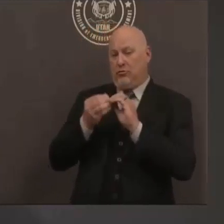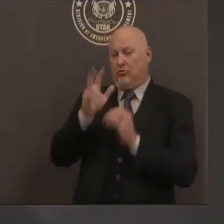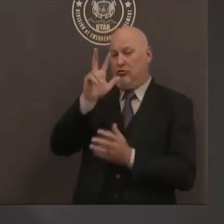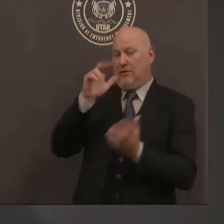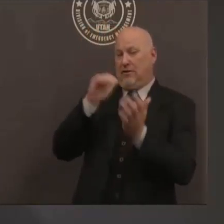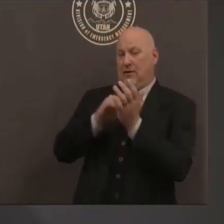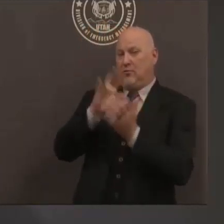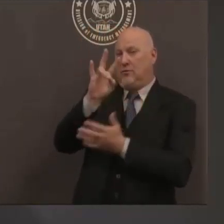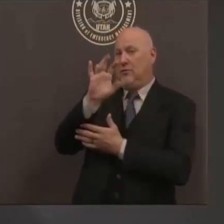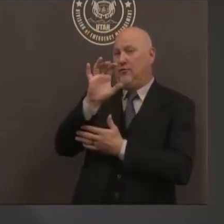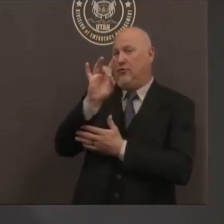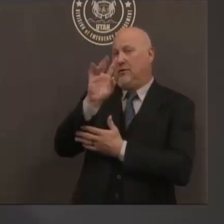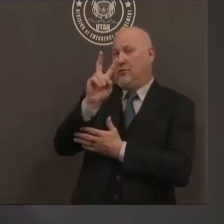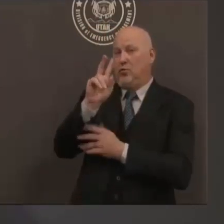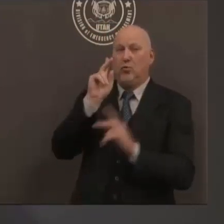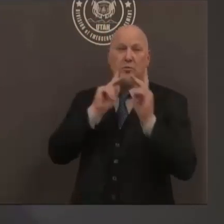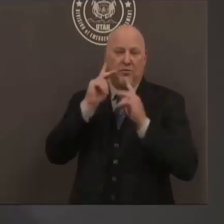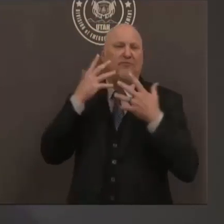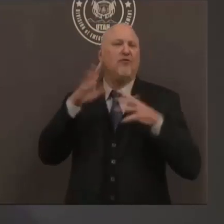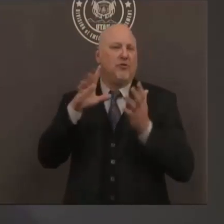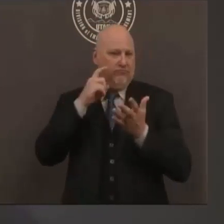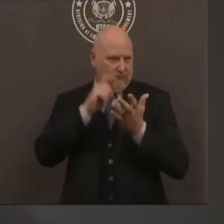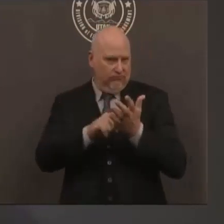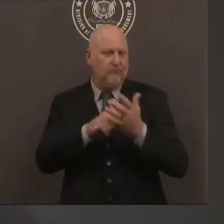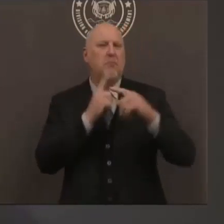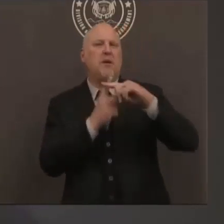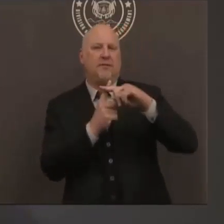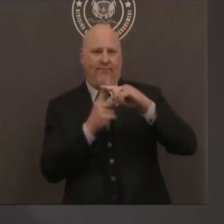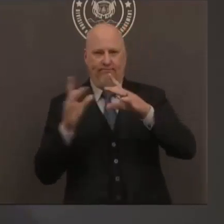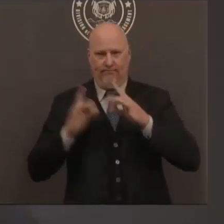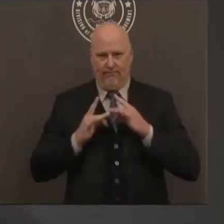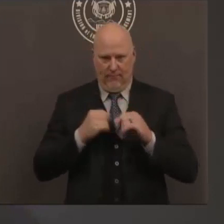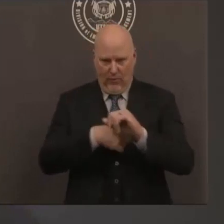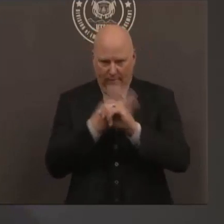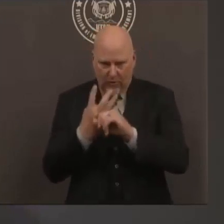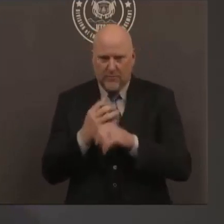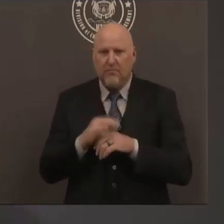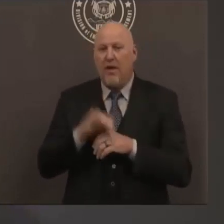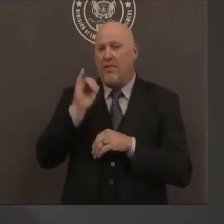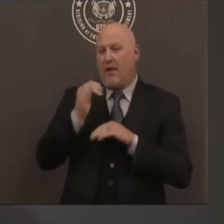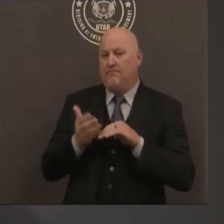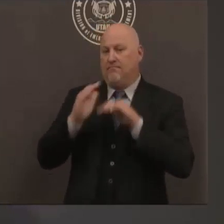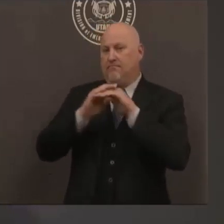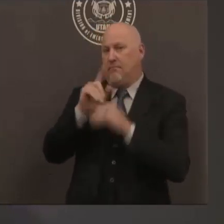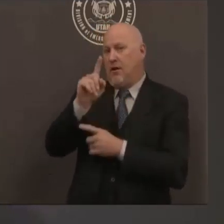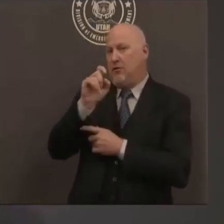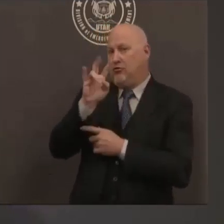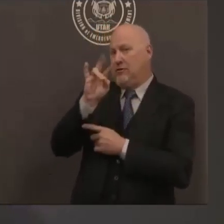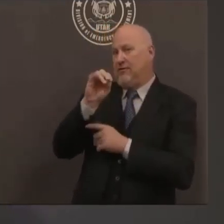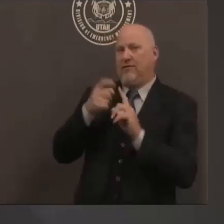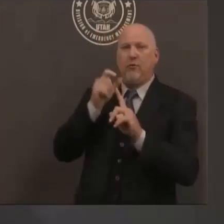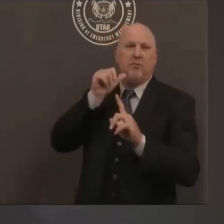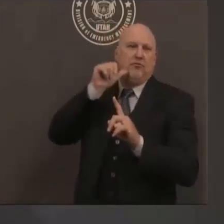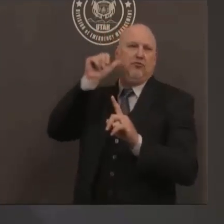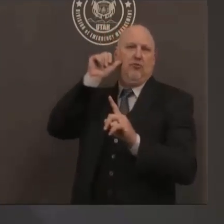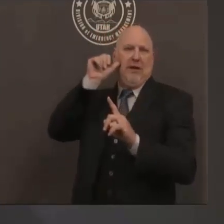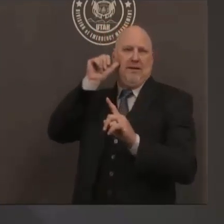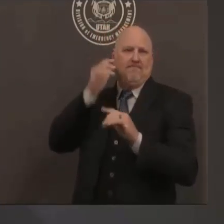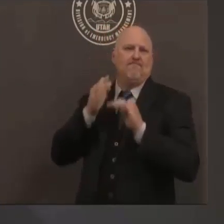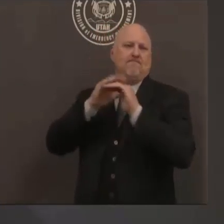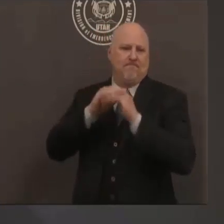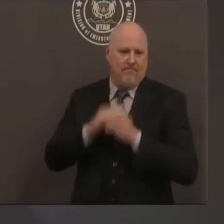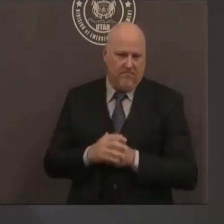3,782 COVID-19 cases diagnosed in Utah. That is an increase of 170 from yesterday, or a 5% growth